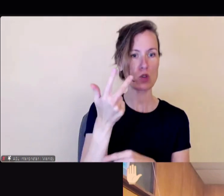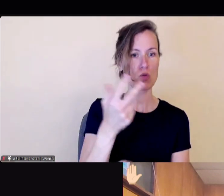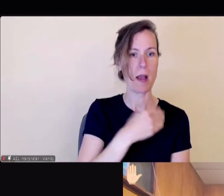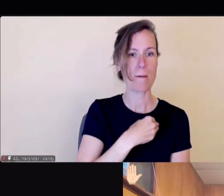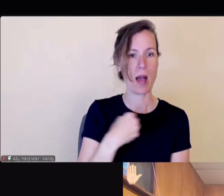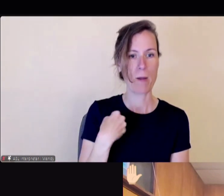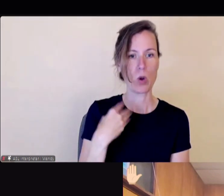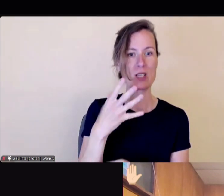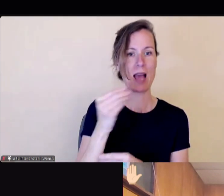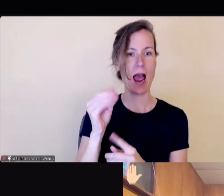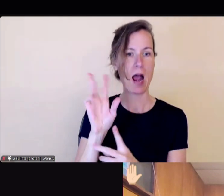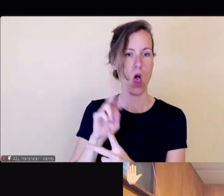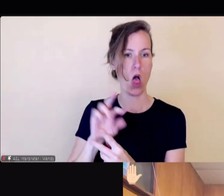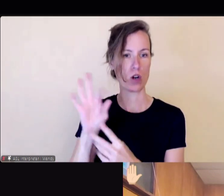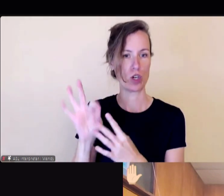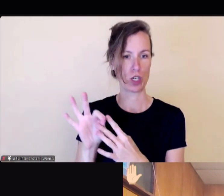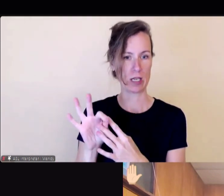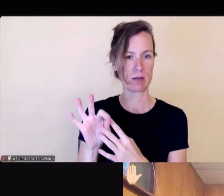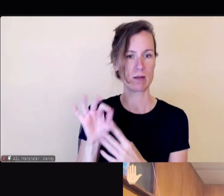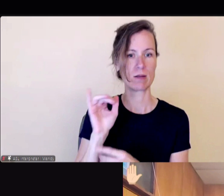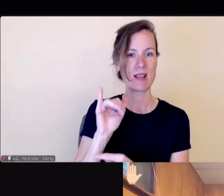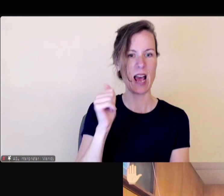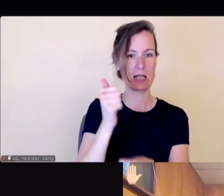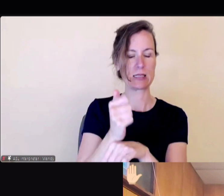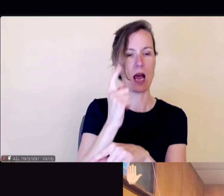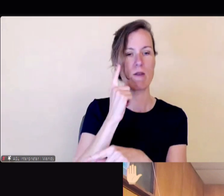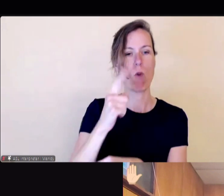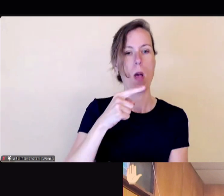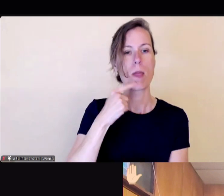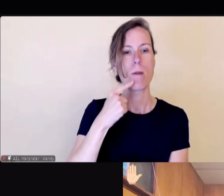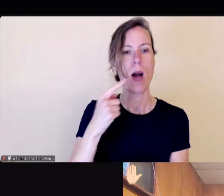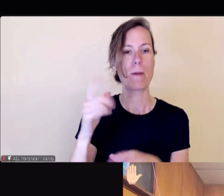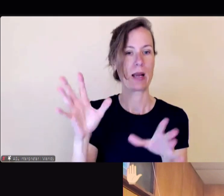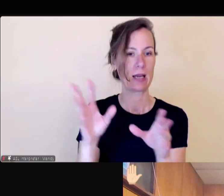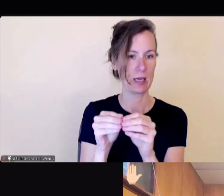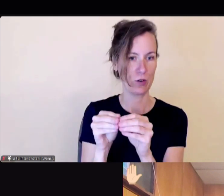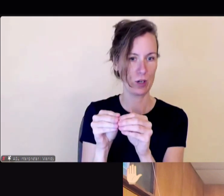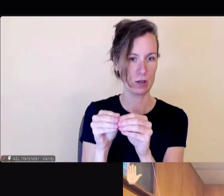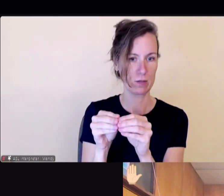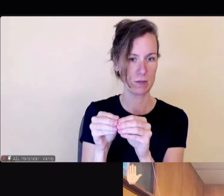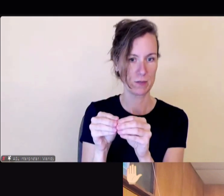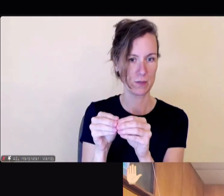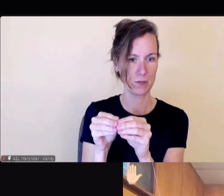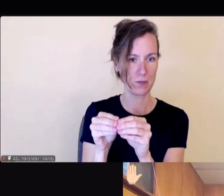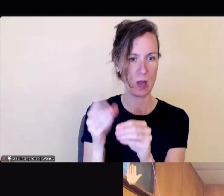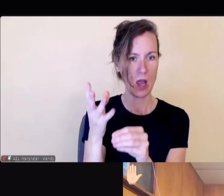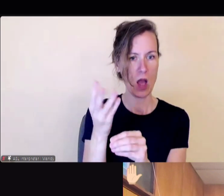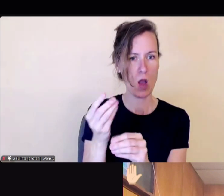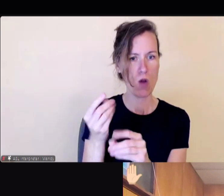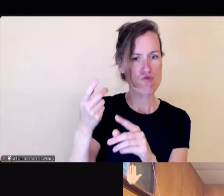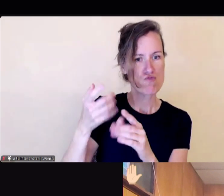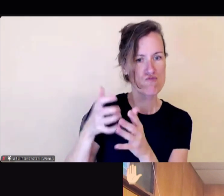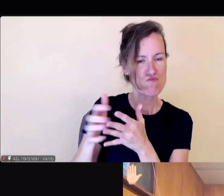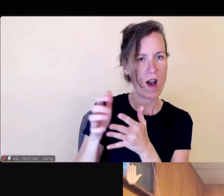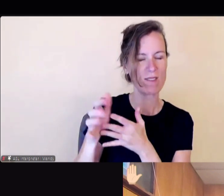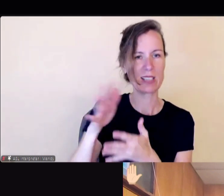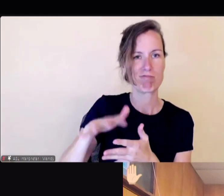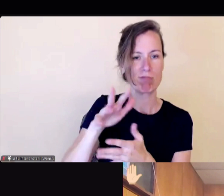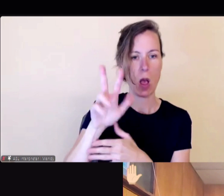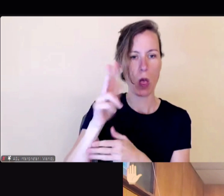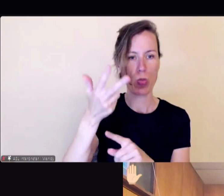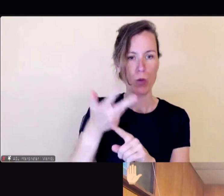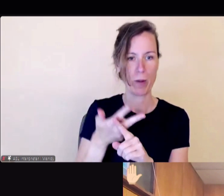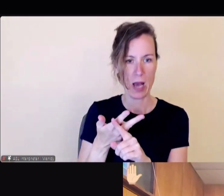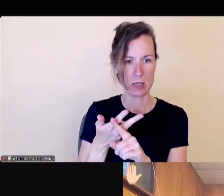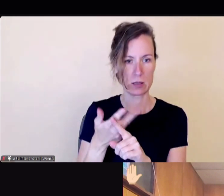And the reason I'm saying roughly that is there's certain steps that have to be followed. There's opportunities for different statements and witness lists and exchange of things, but then